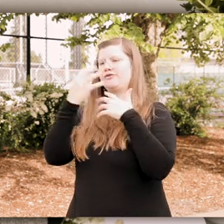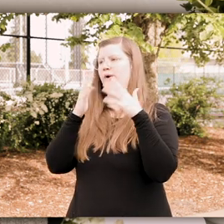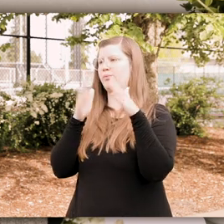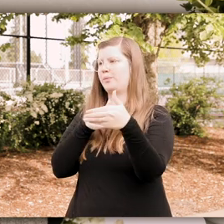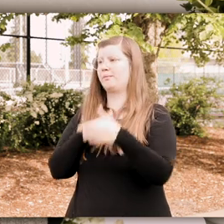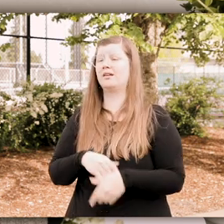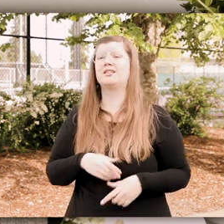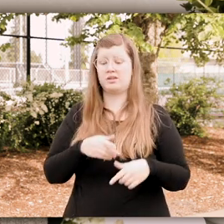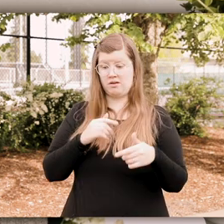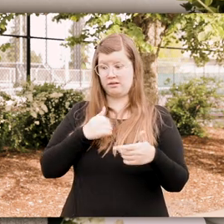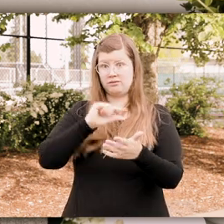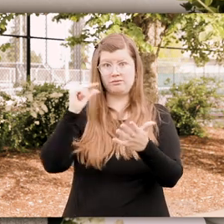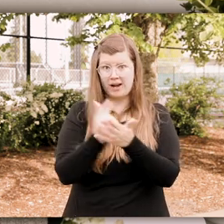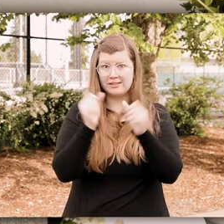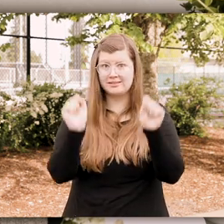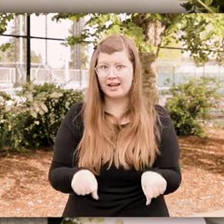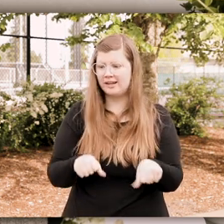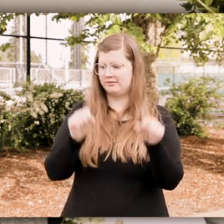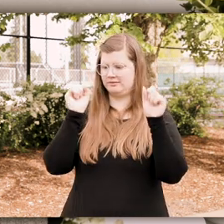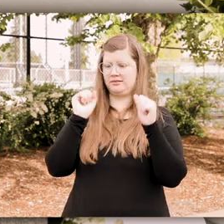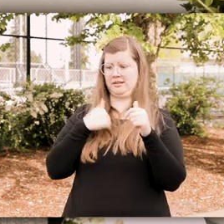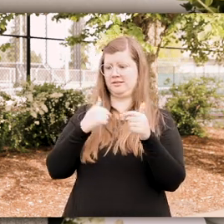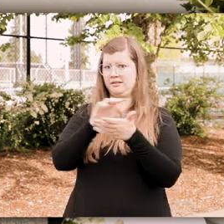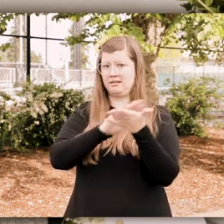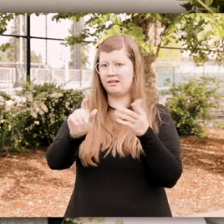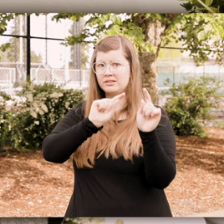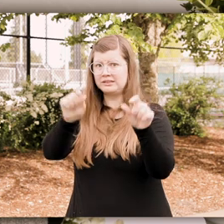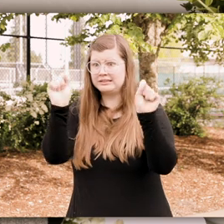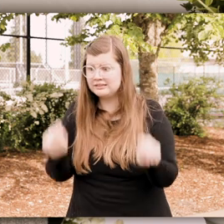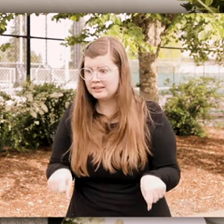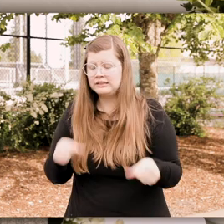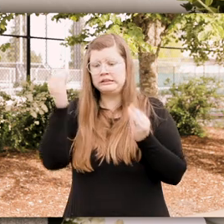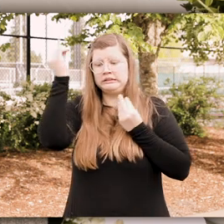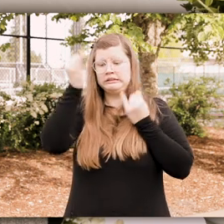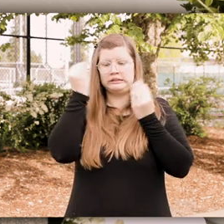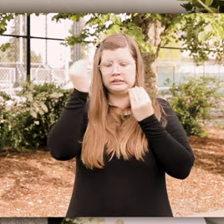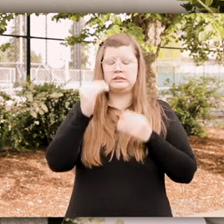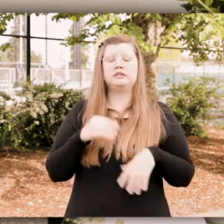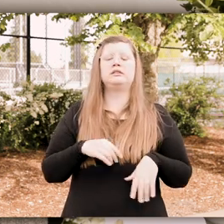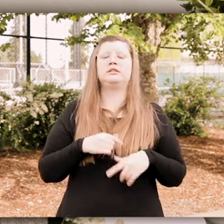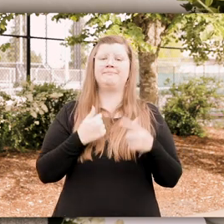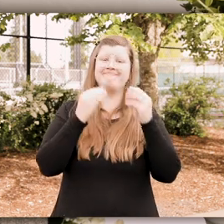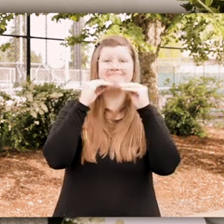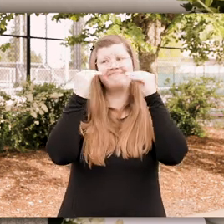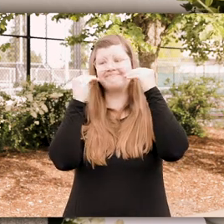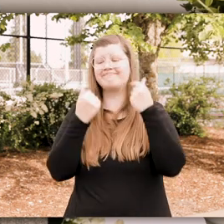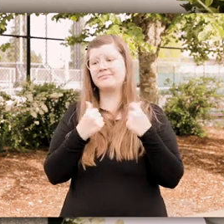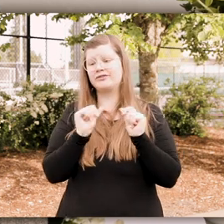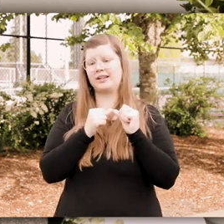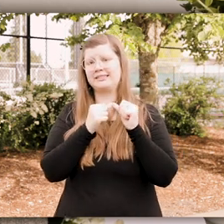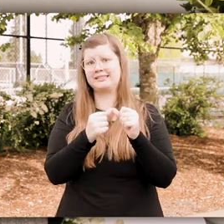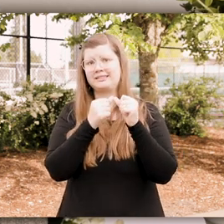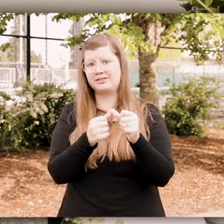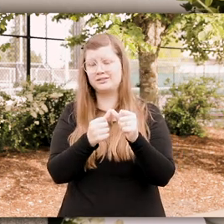marks. I continued to smile and put on a brave face, but by the winter I had hit a wall. Luckily, a shocking February diagnosis and